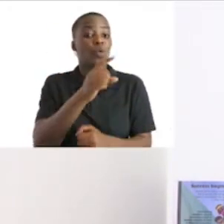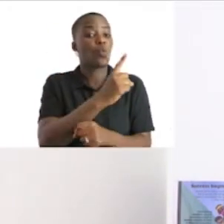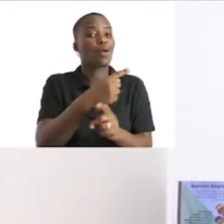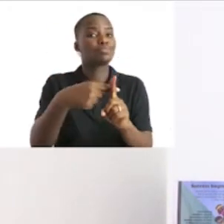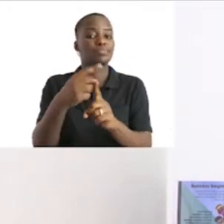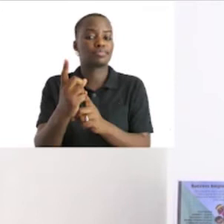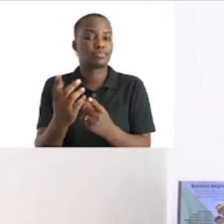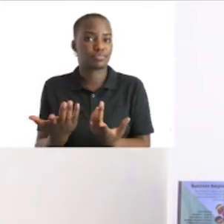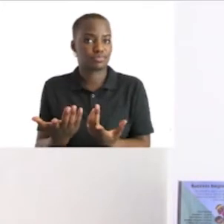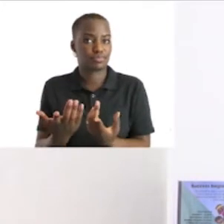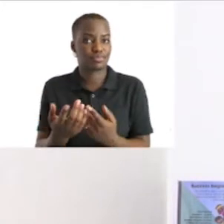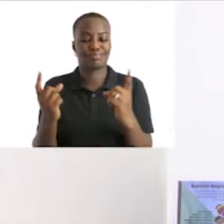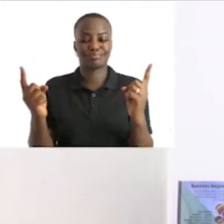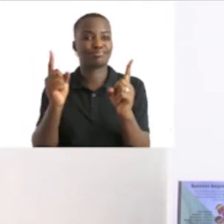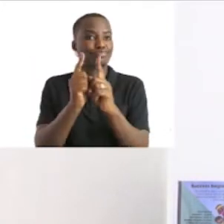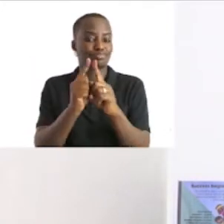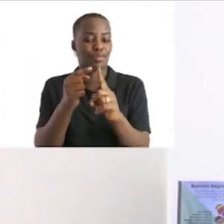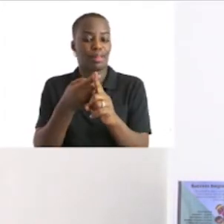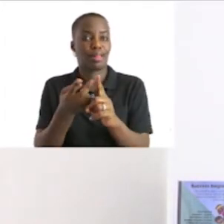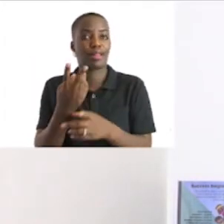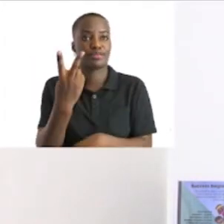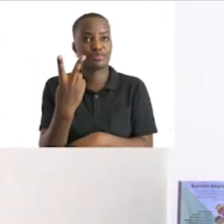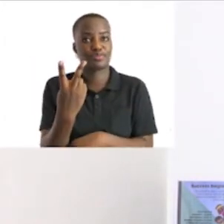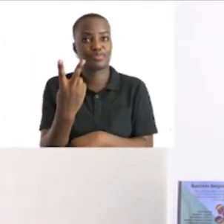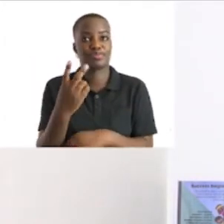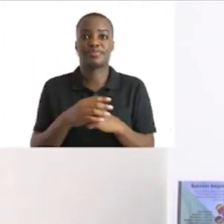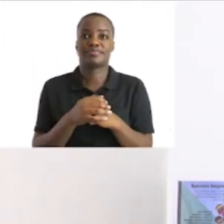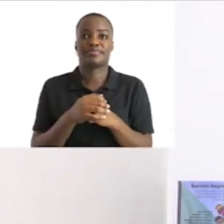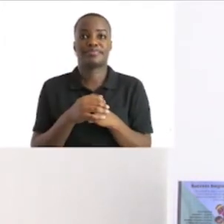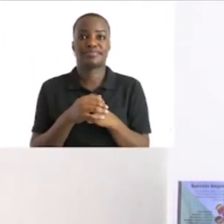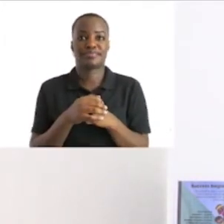plus 1 equals 2.